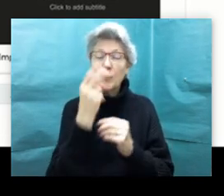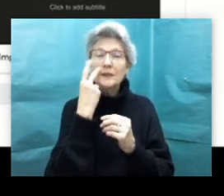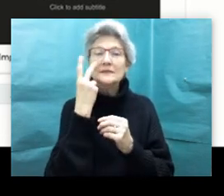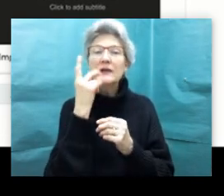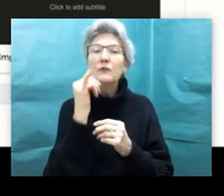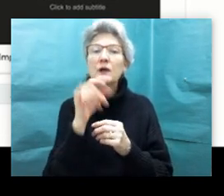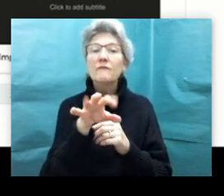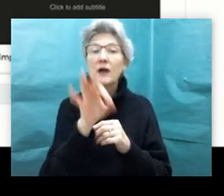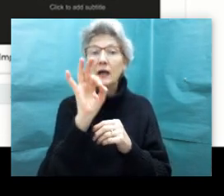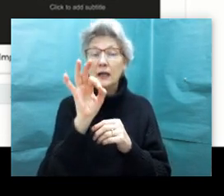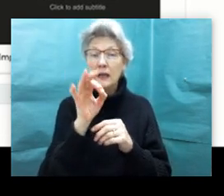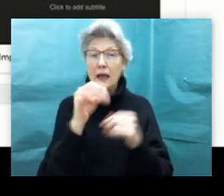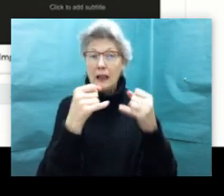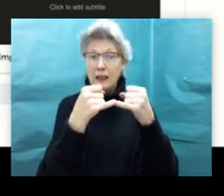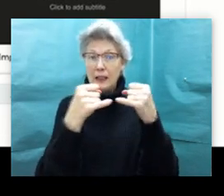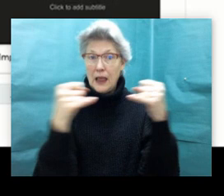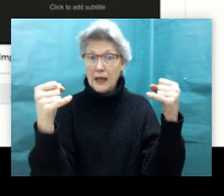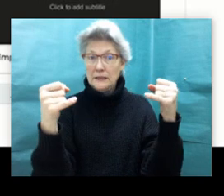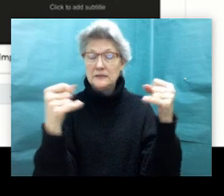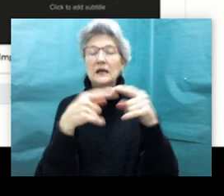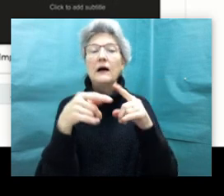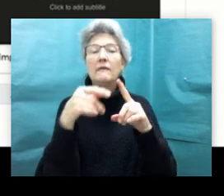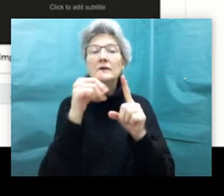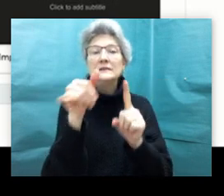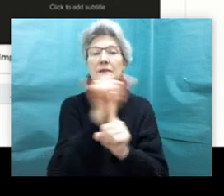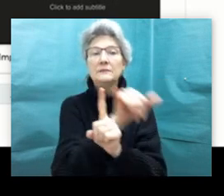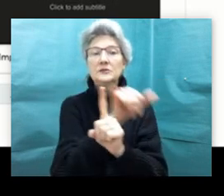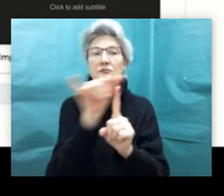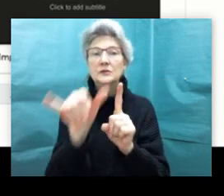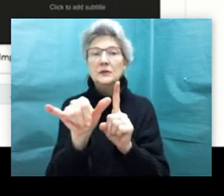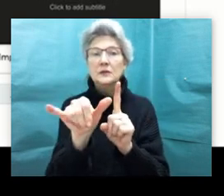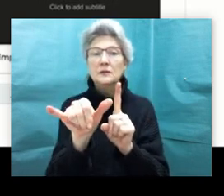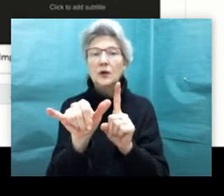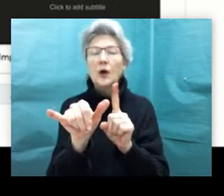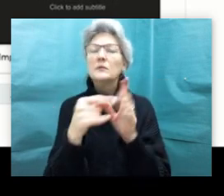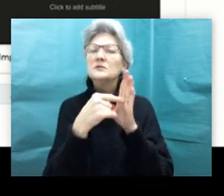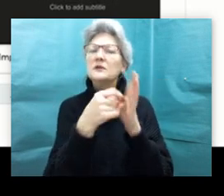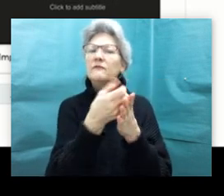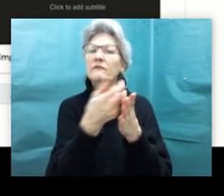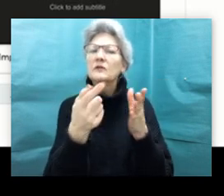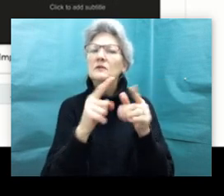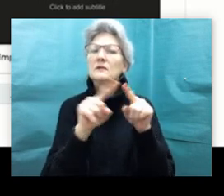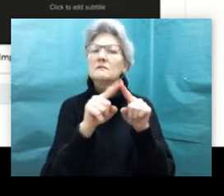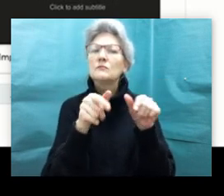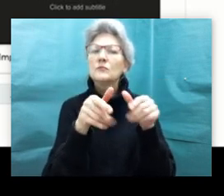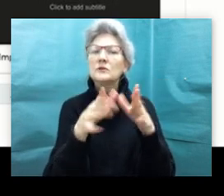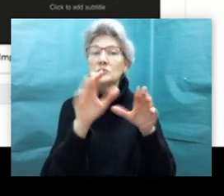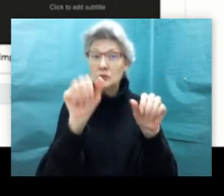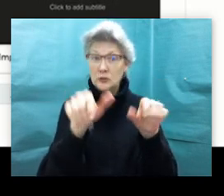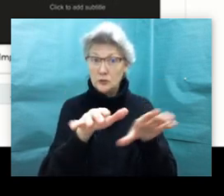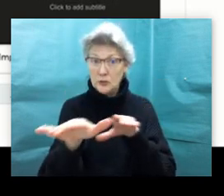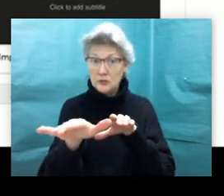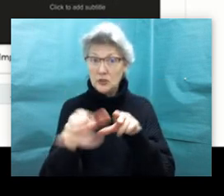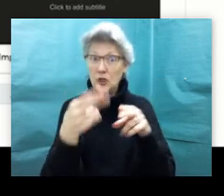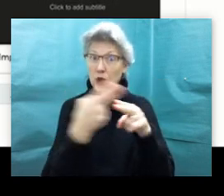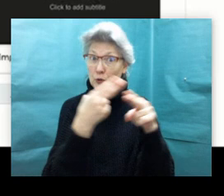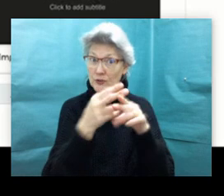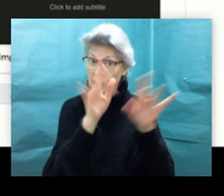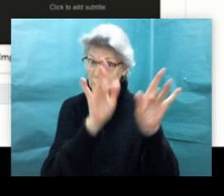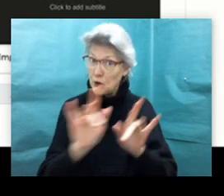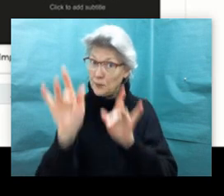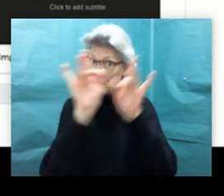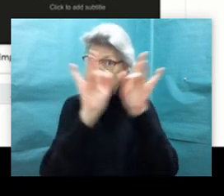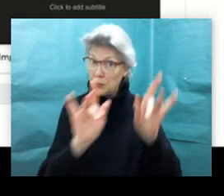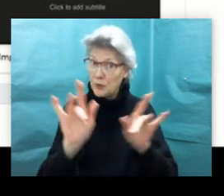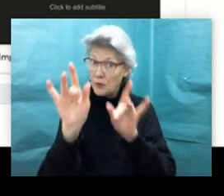we can find any lines of symmetry. So I'm going to show you a couple different ways that you can do this on your computer. So one of those